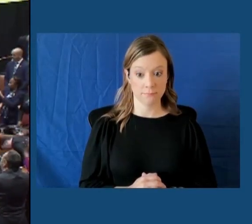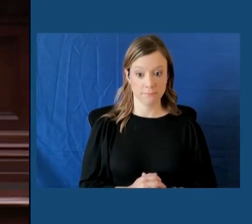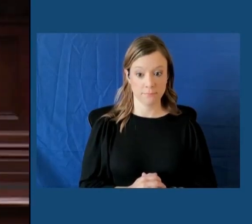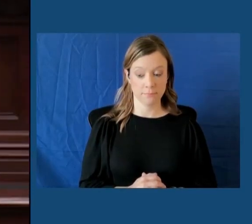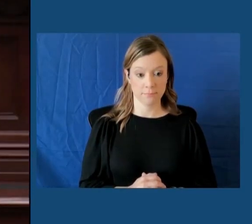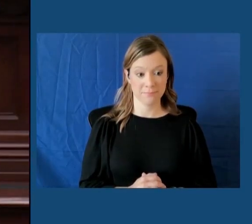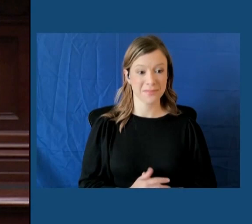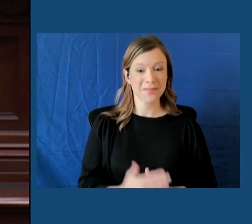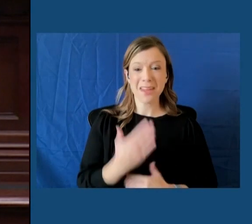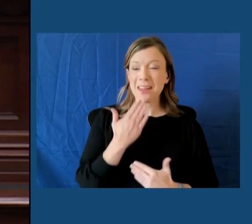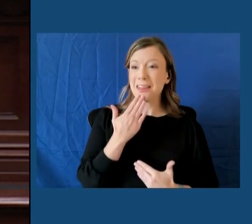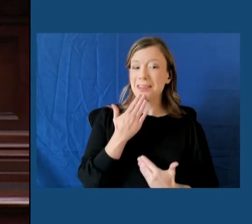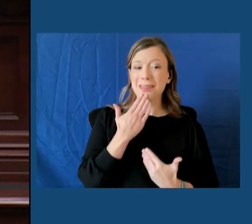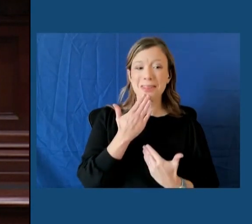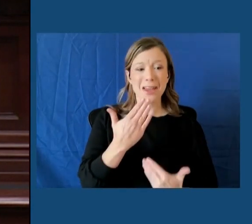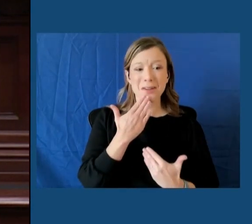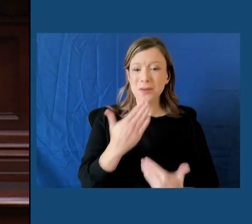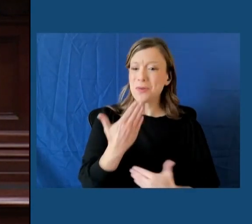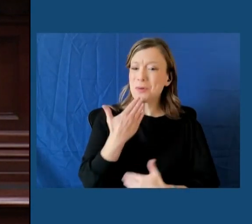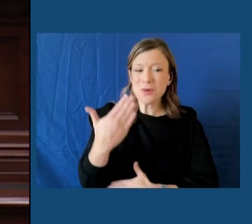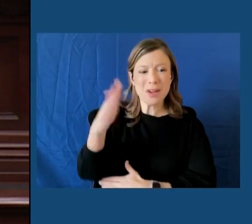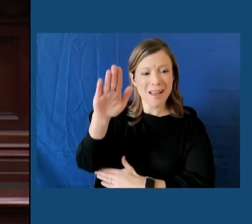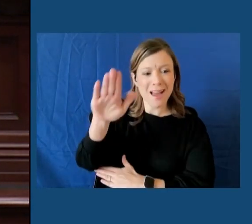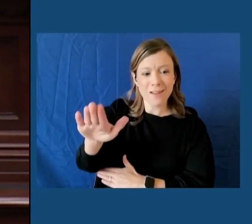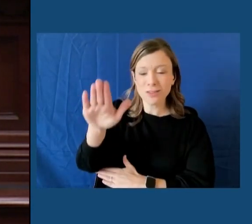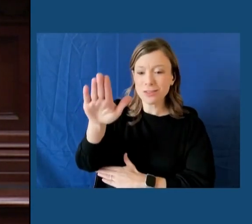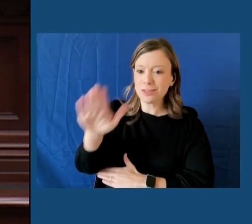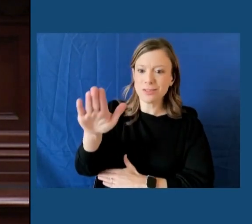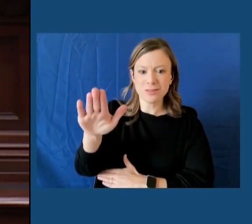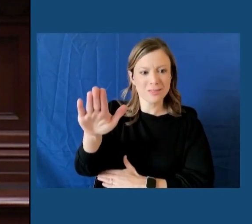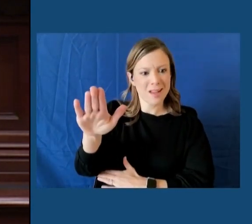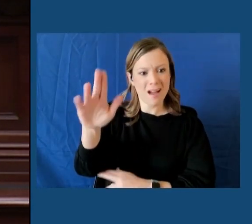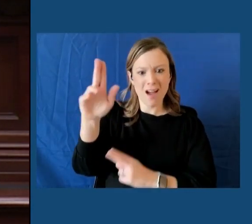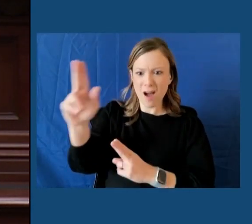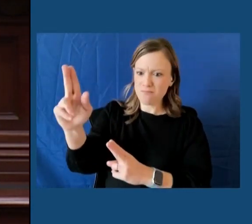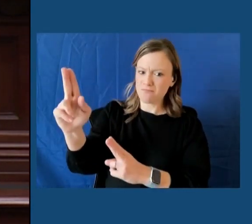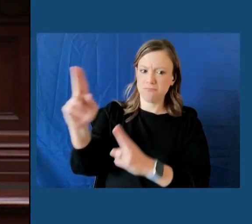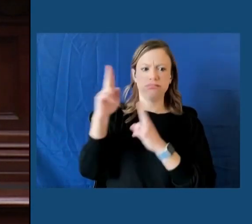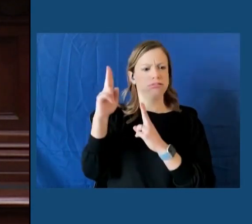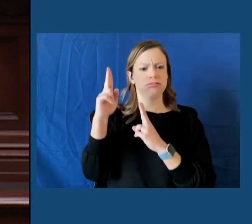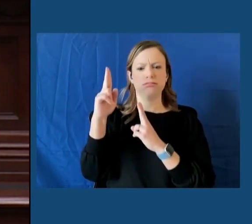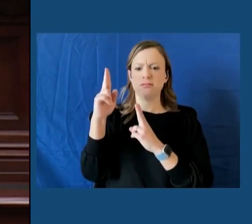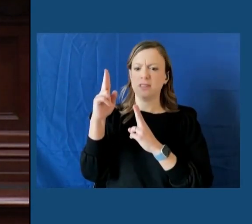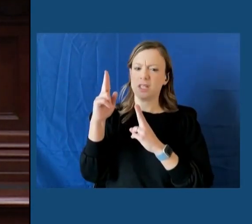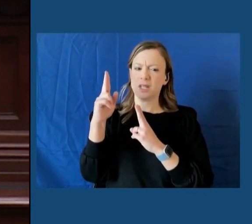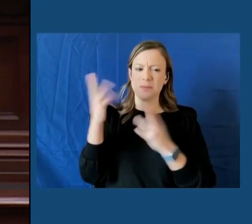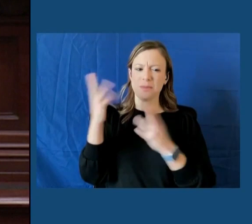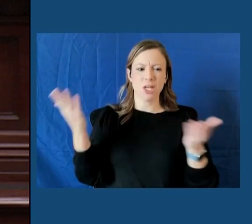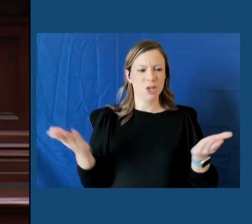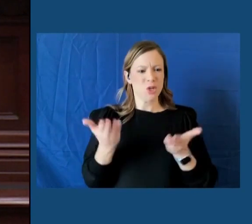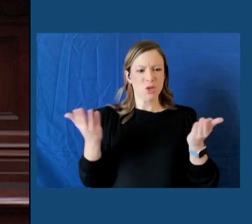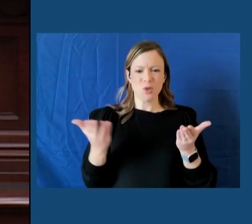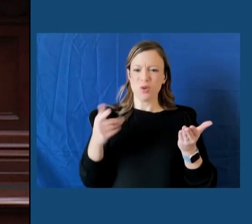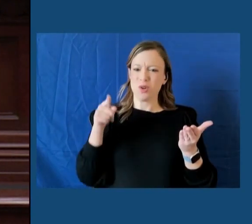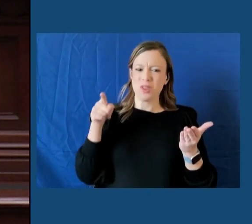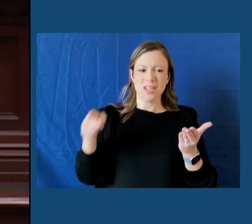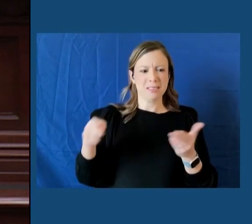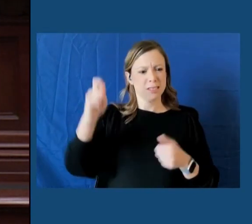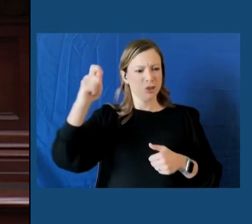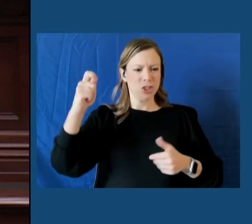Thank you, and good afternoon. It's an honor to be back with you in this hallowed chamber, a place where since